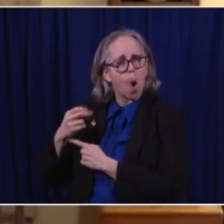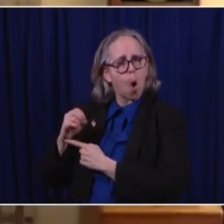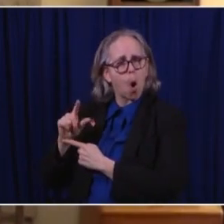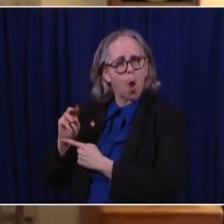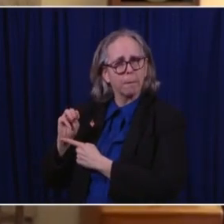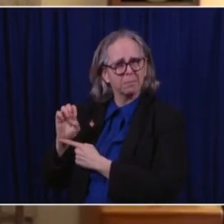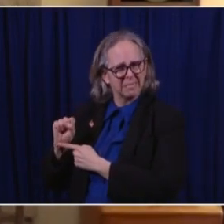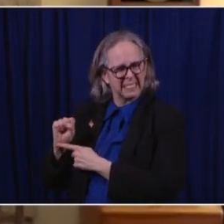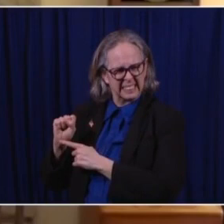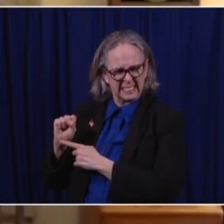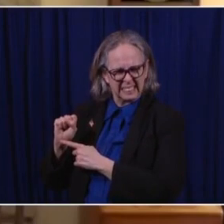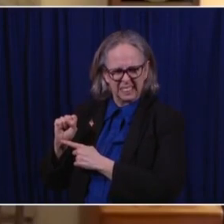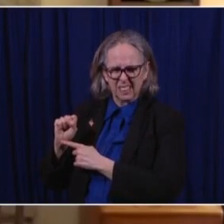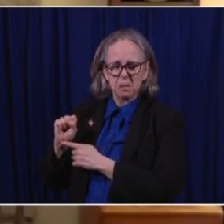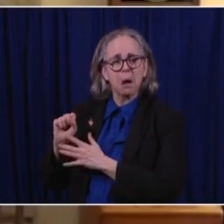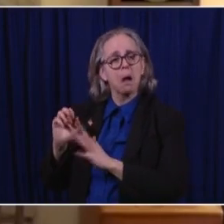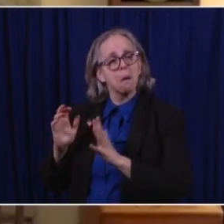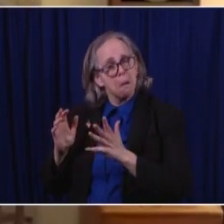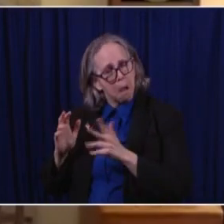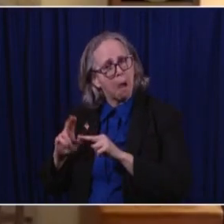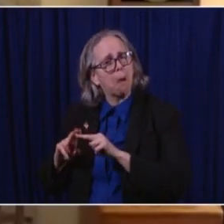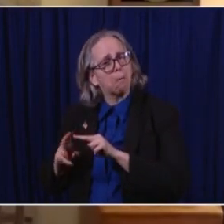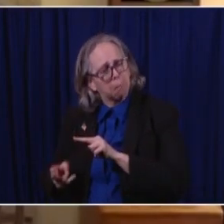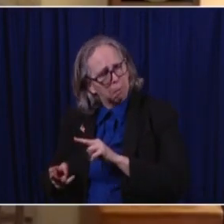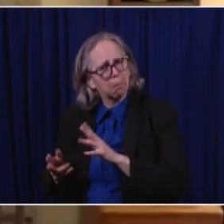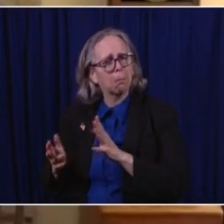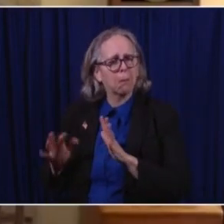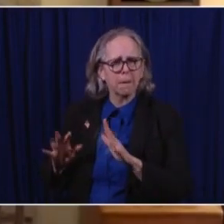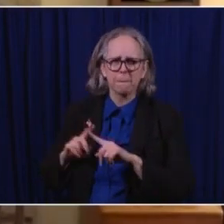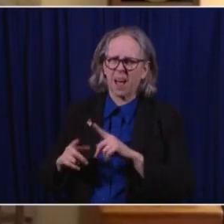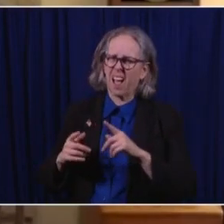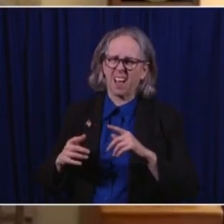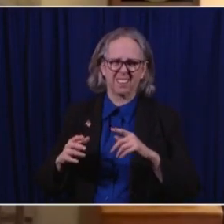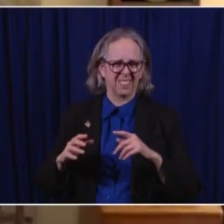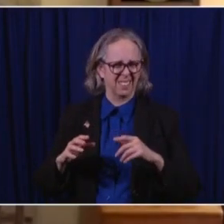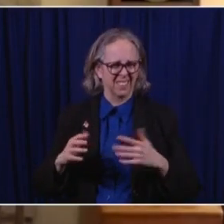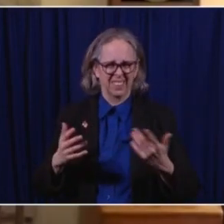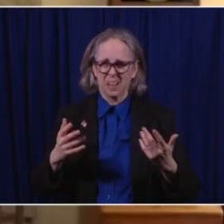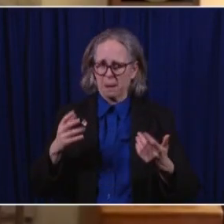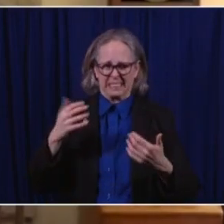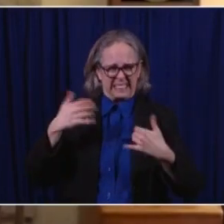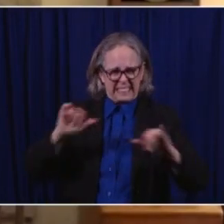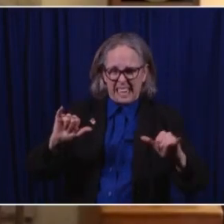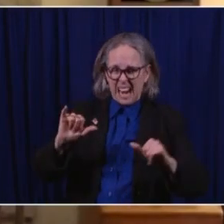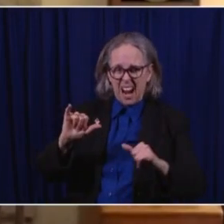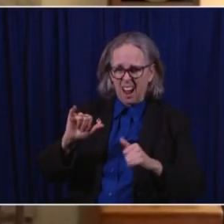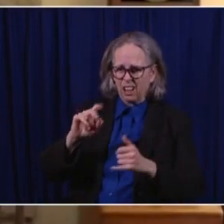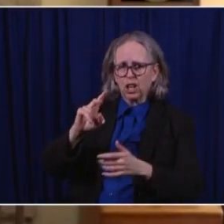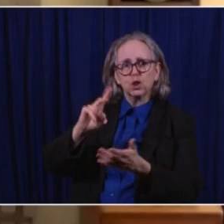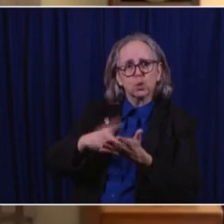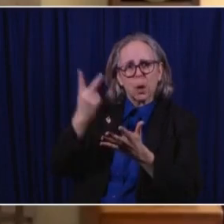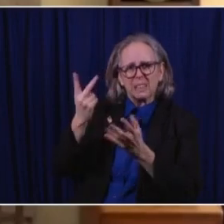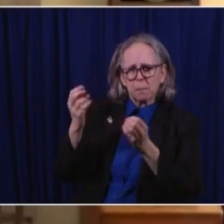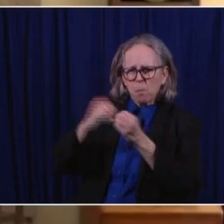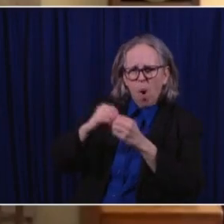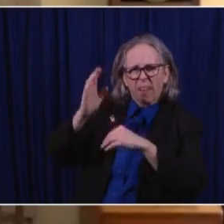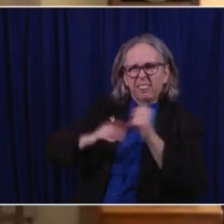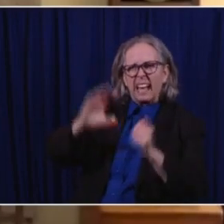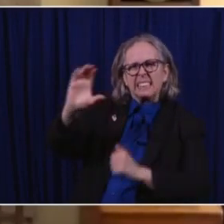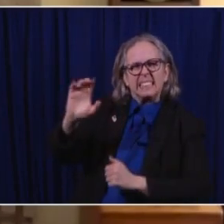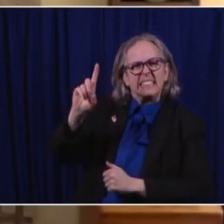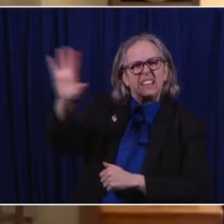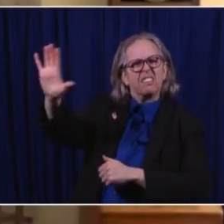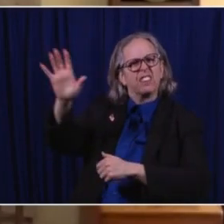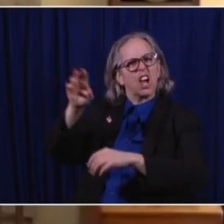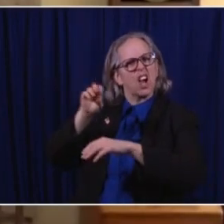again, it's a little bit lower, but it's still a little over 2 times, which is our lowest county, a little over 2 times what the CDC says is a